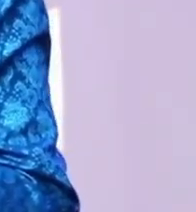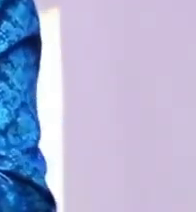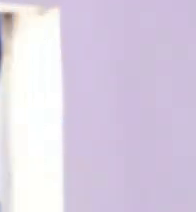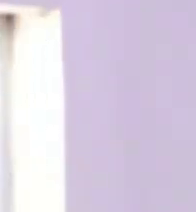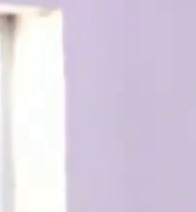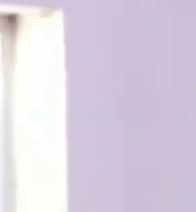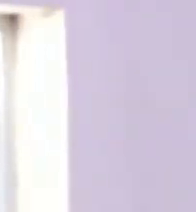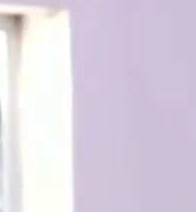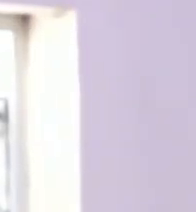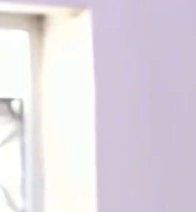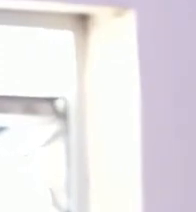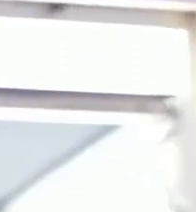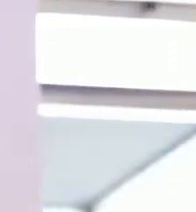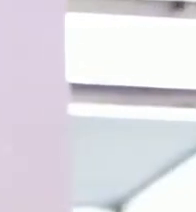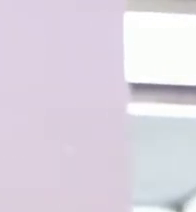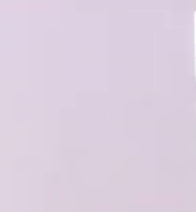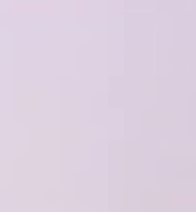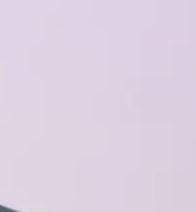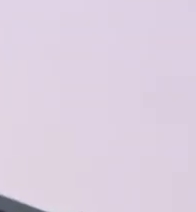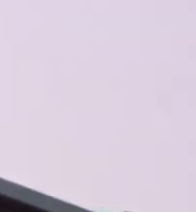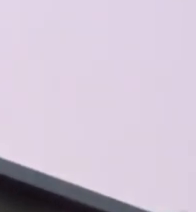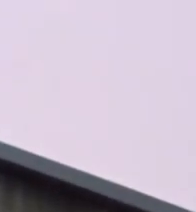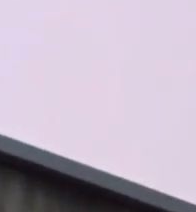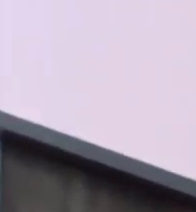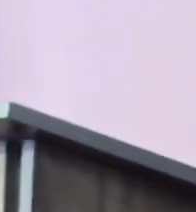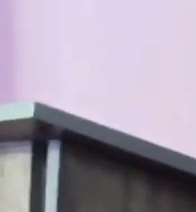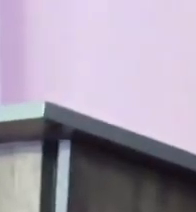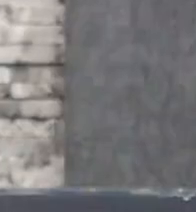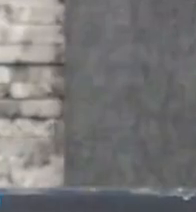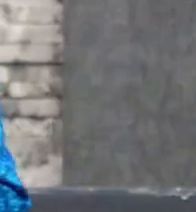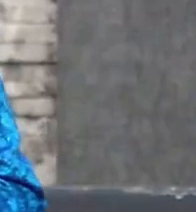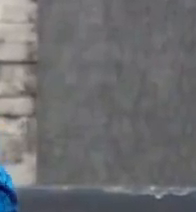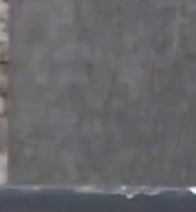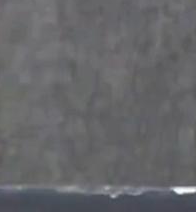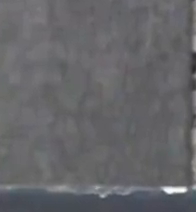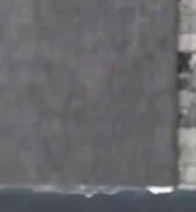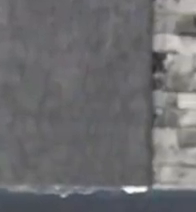I want to tell you, I have tested this gospel and I have known it is real.